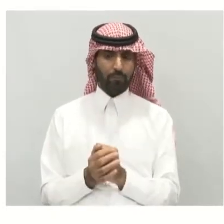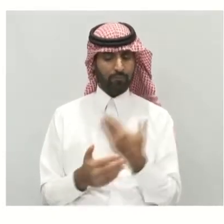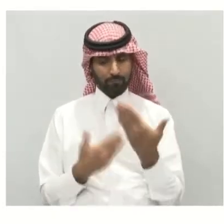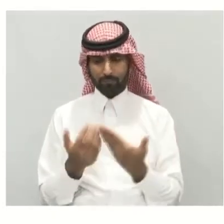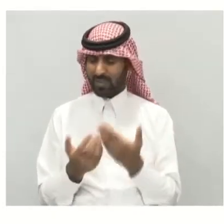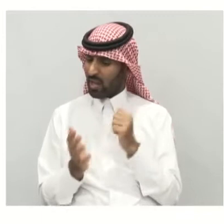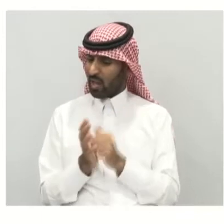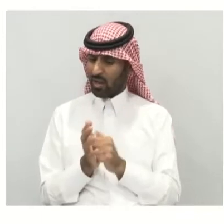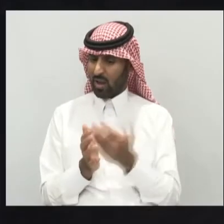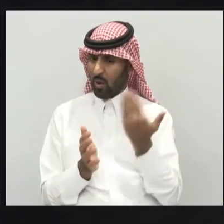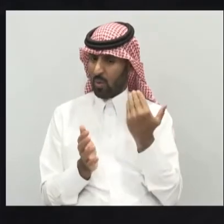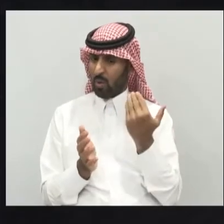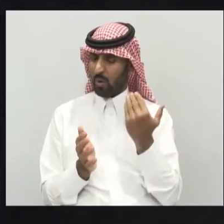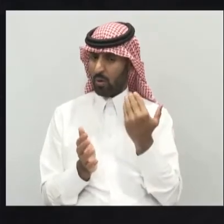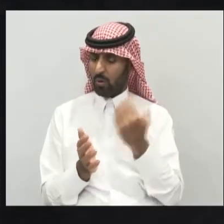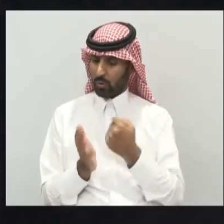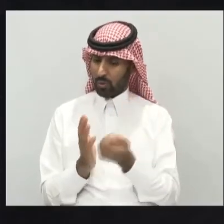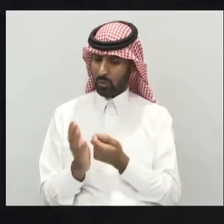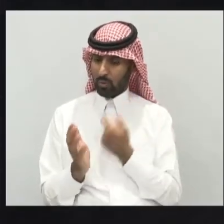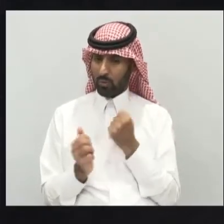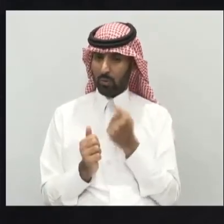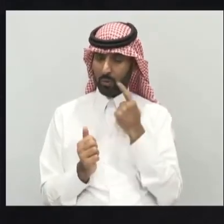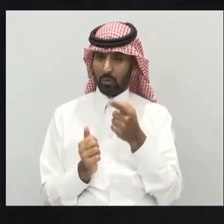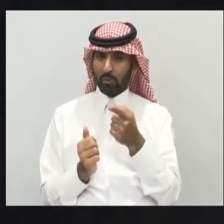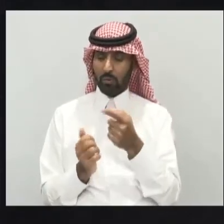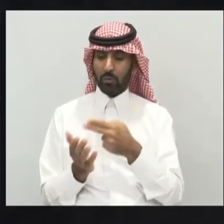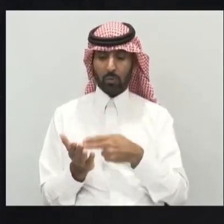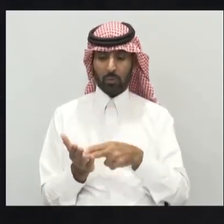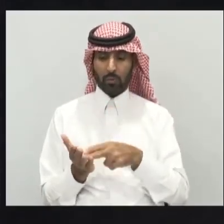our homework before, we wrote to